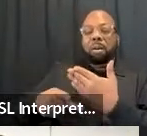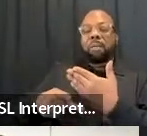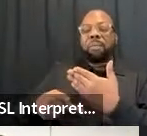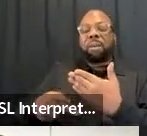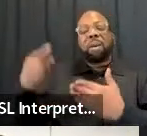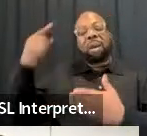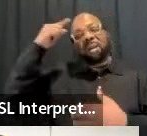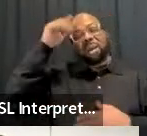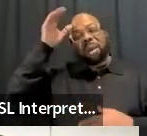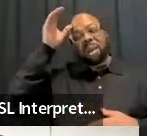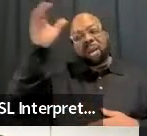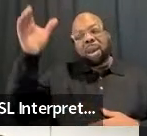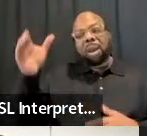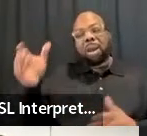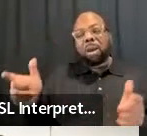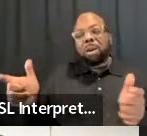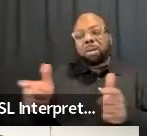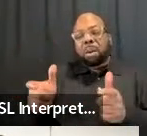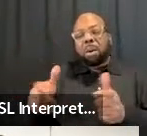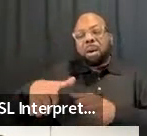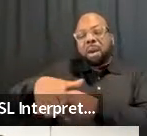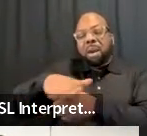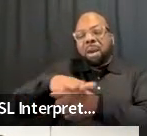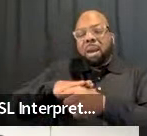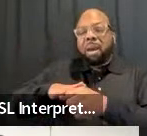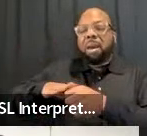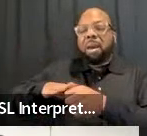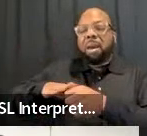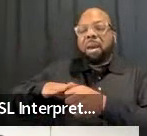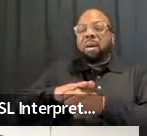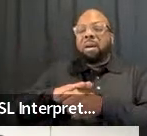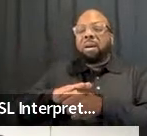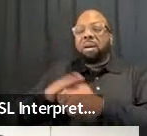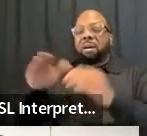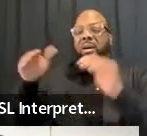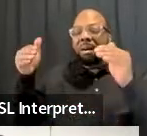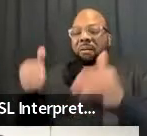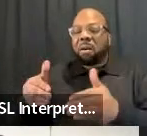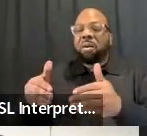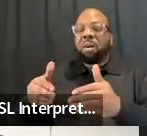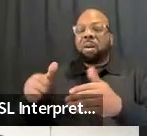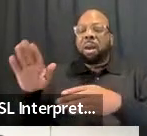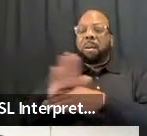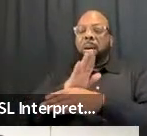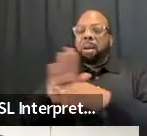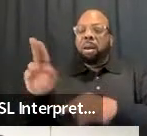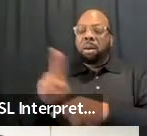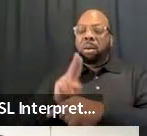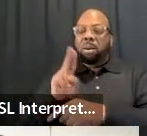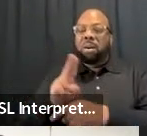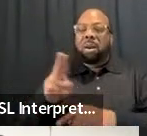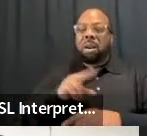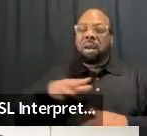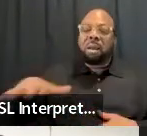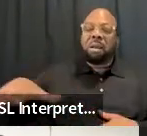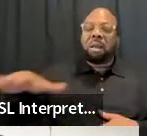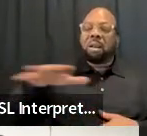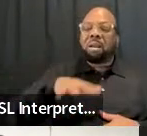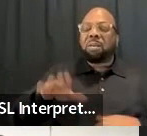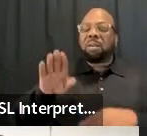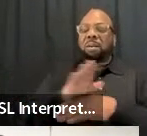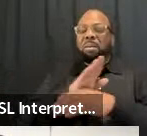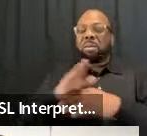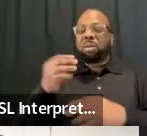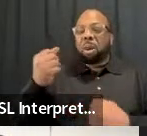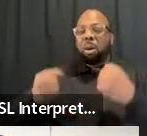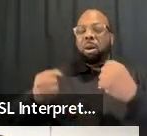of devoting small amounts of these spaces to be dedicated to a commercial use, such as the location of a commercial car share